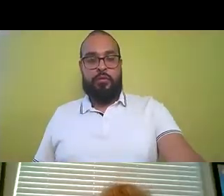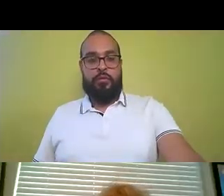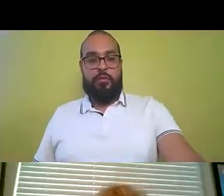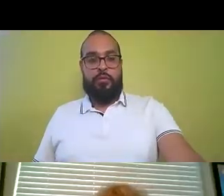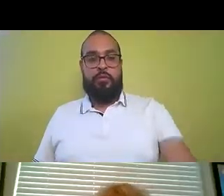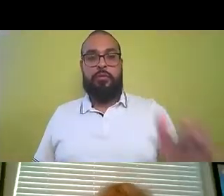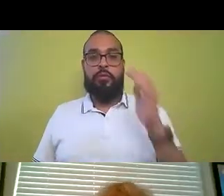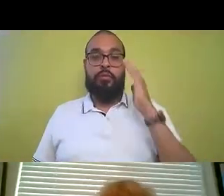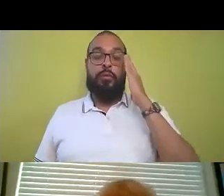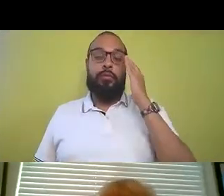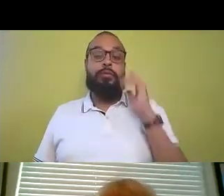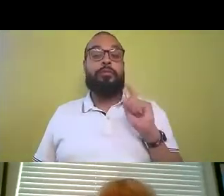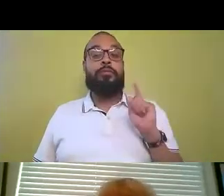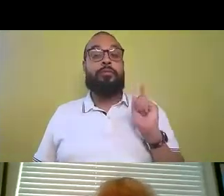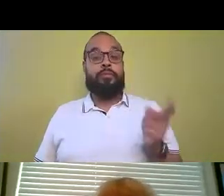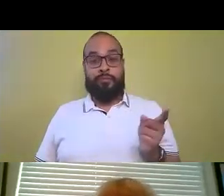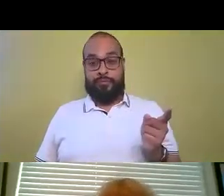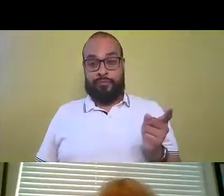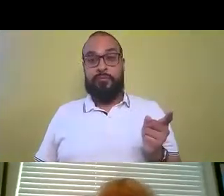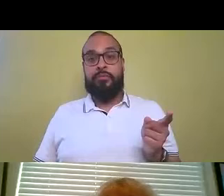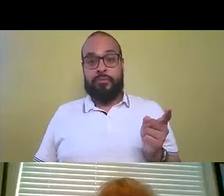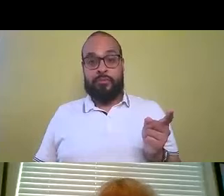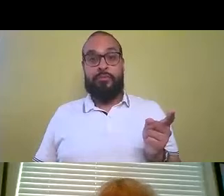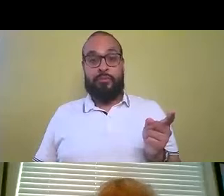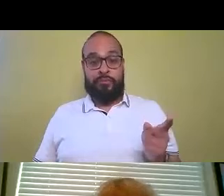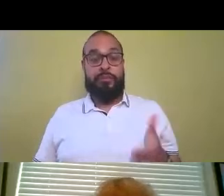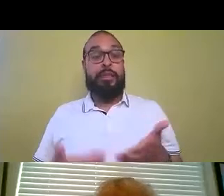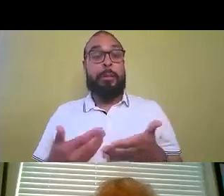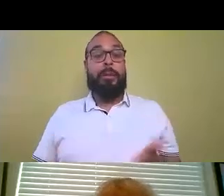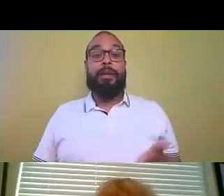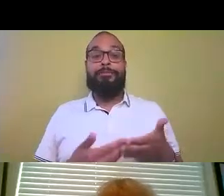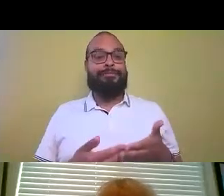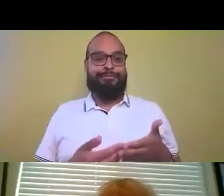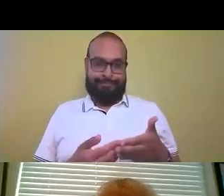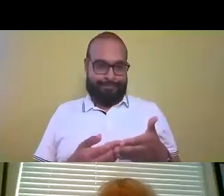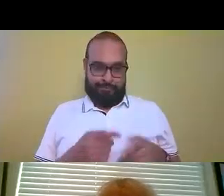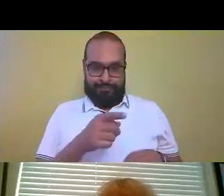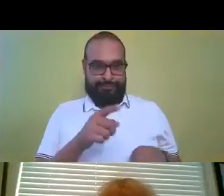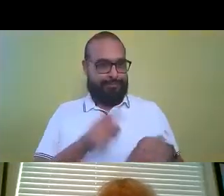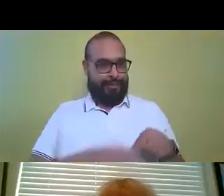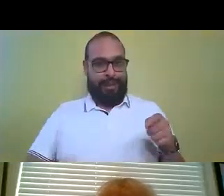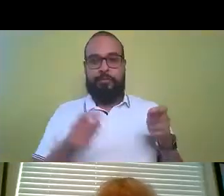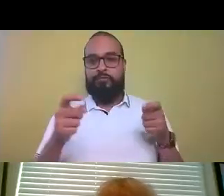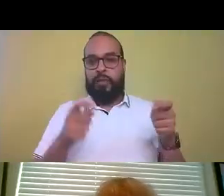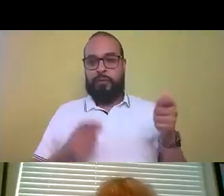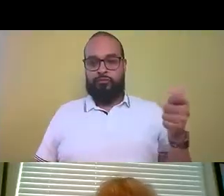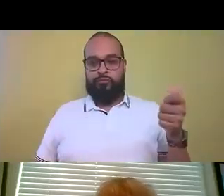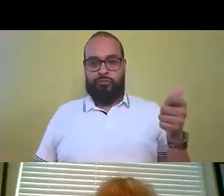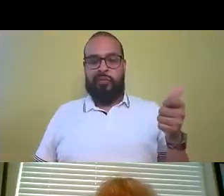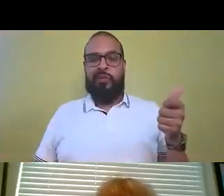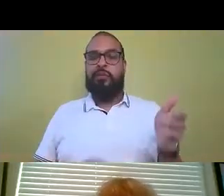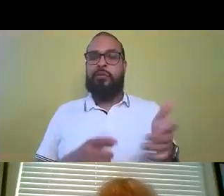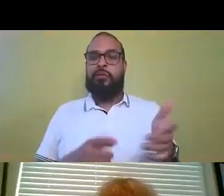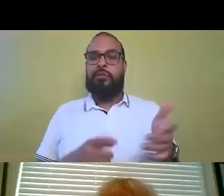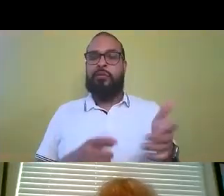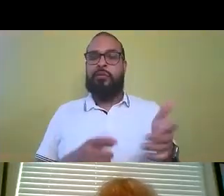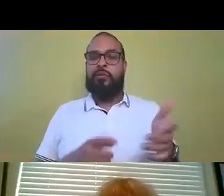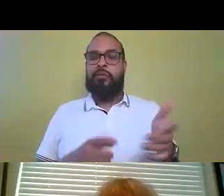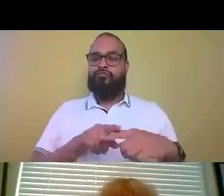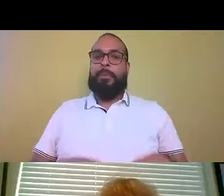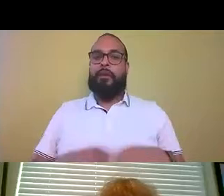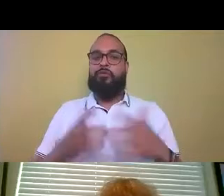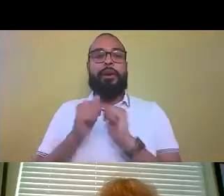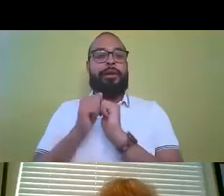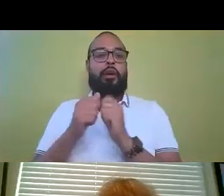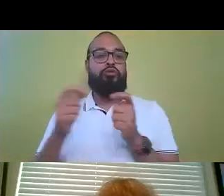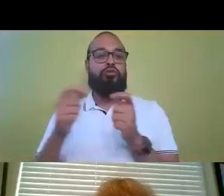An infant is not able to manage their own regulation. An infant depends on co-regulation.